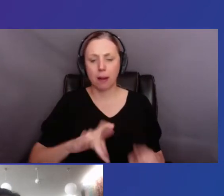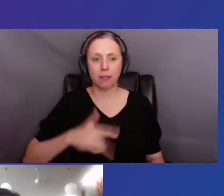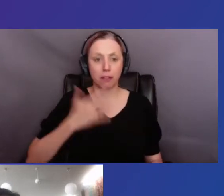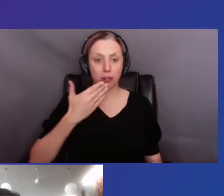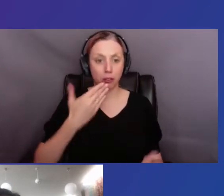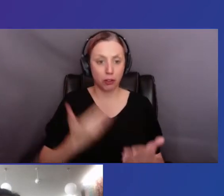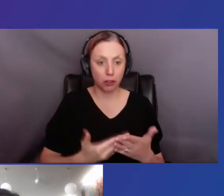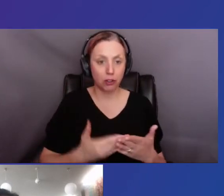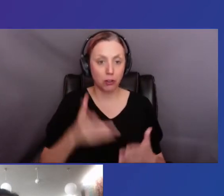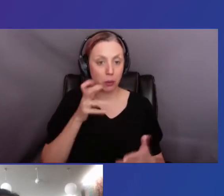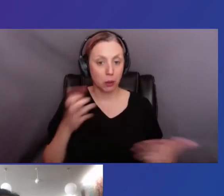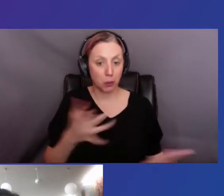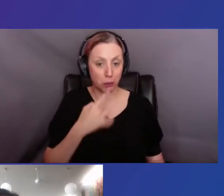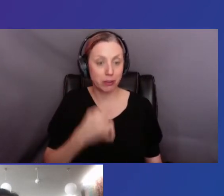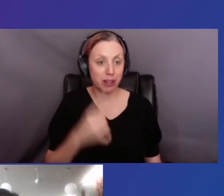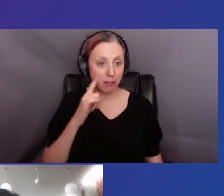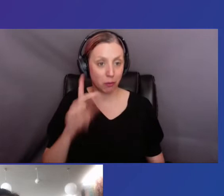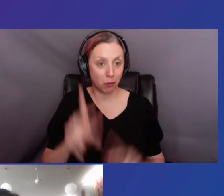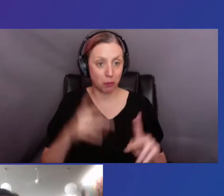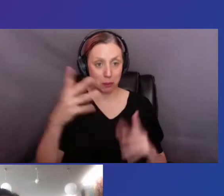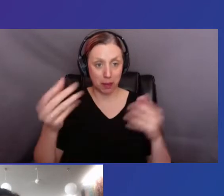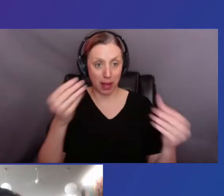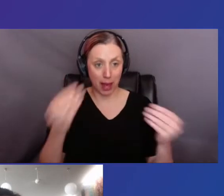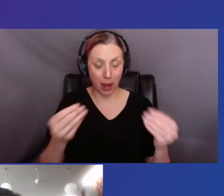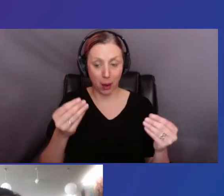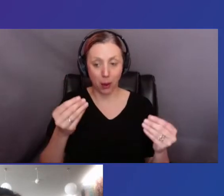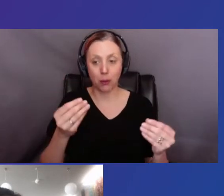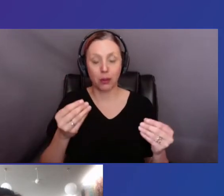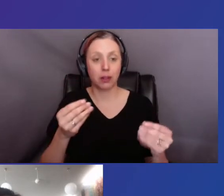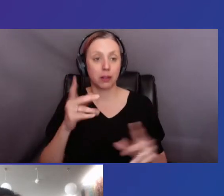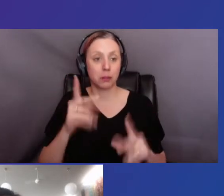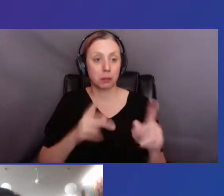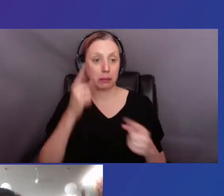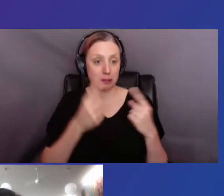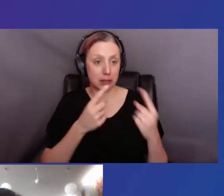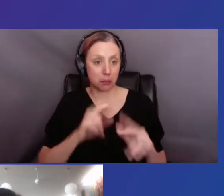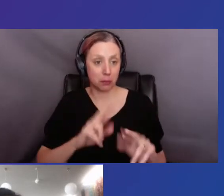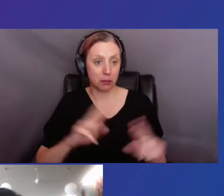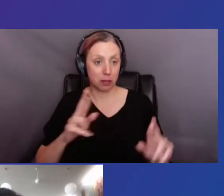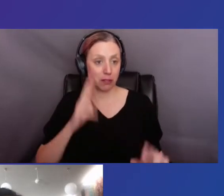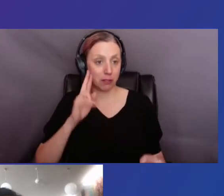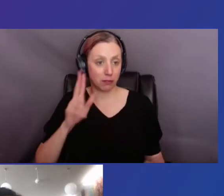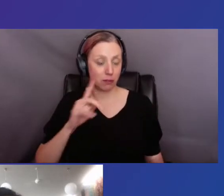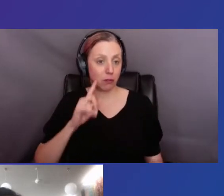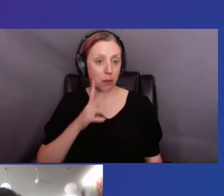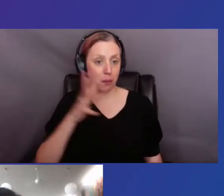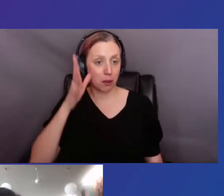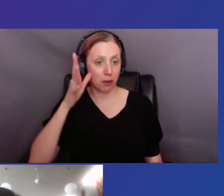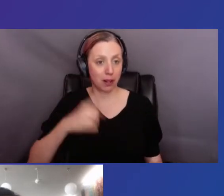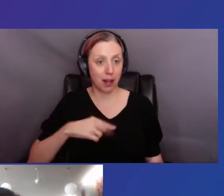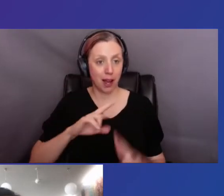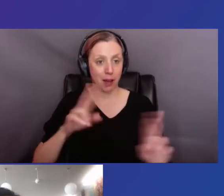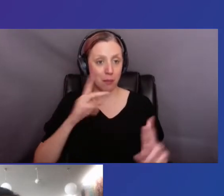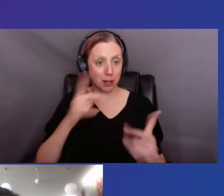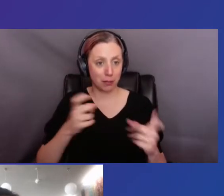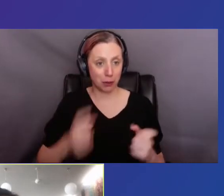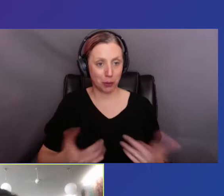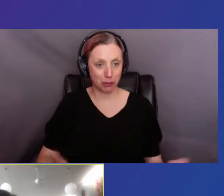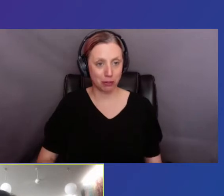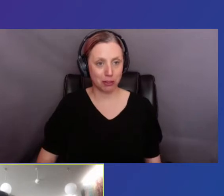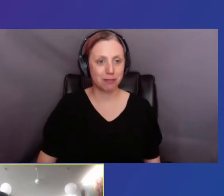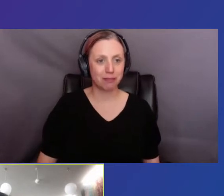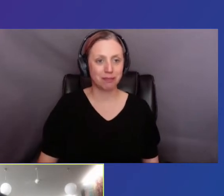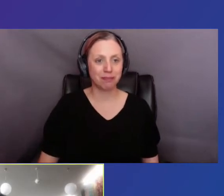just said for people out there maybe considering parenthood. I am ready for a question.